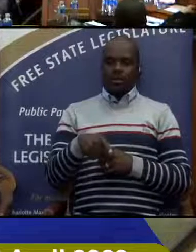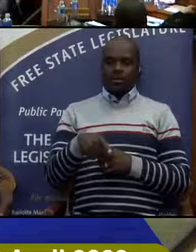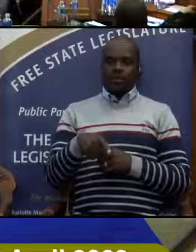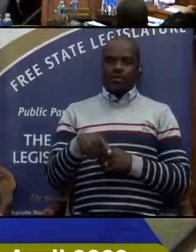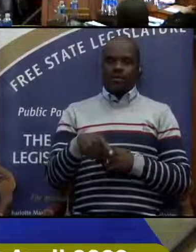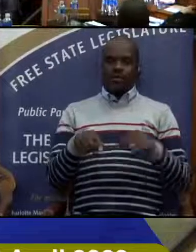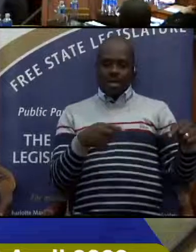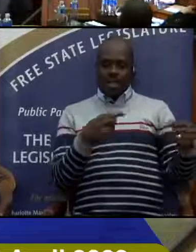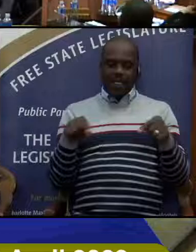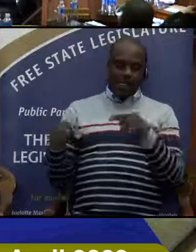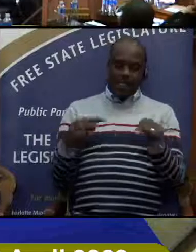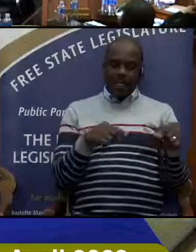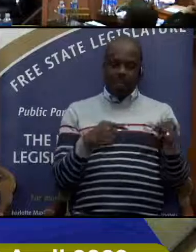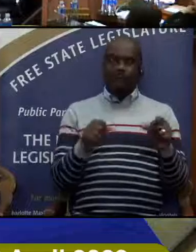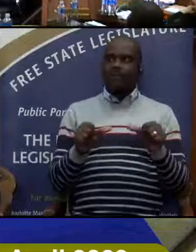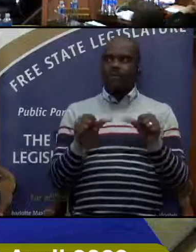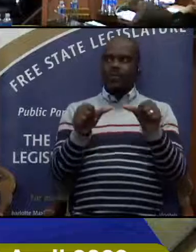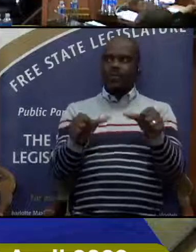Honourable Johnson.